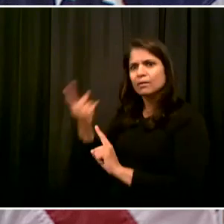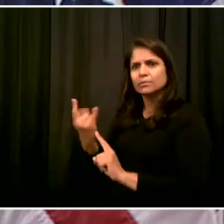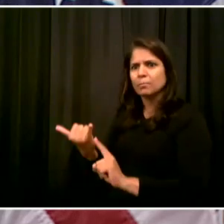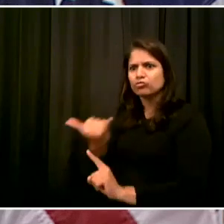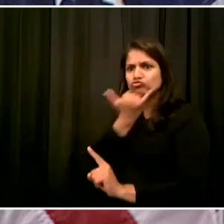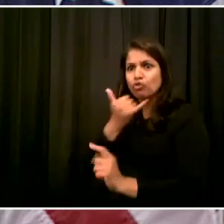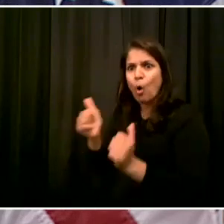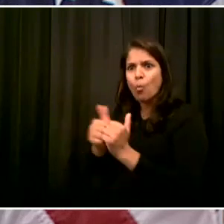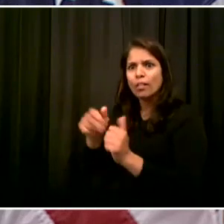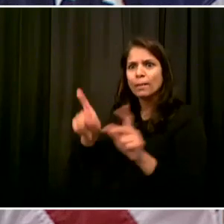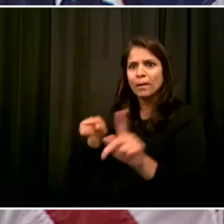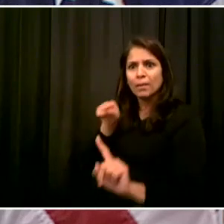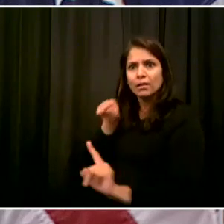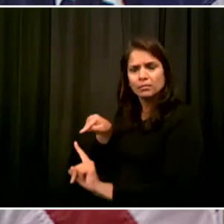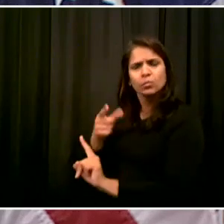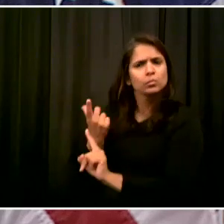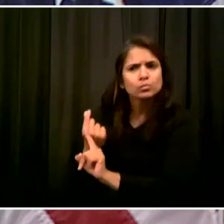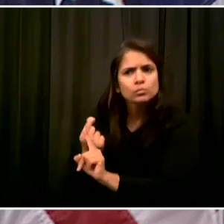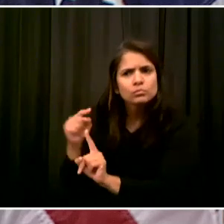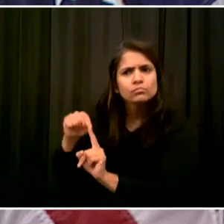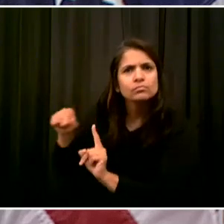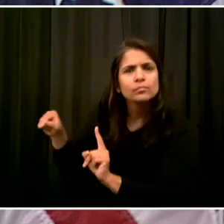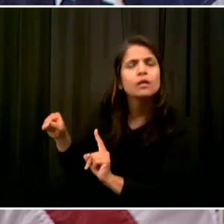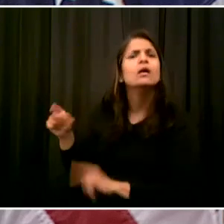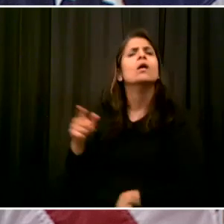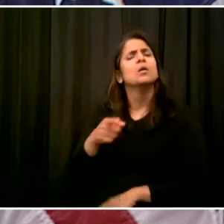an elderly man being pushed to the ground. He bleeds from the